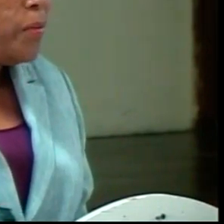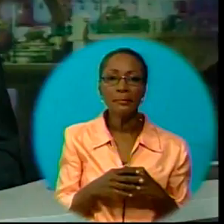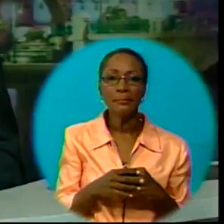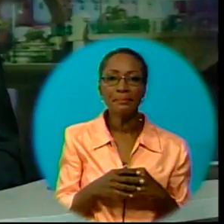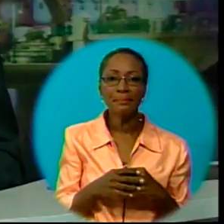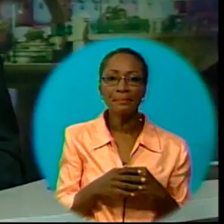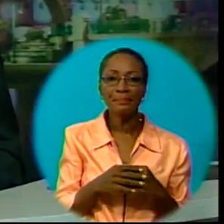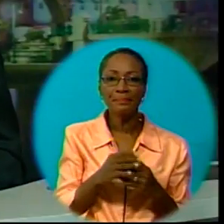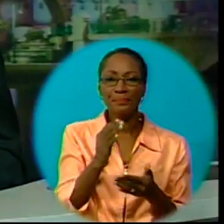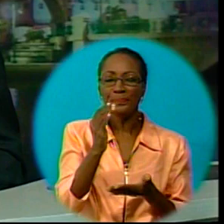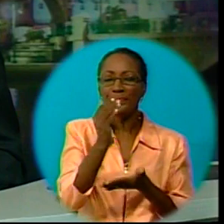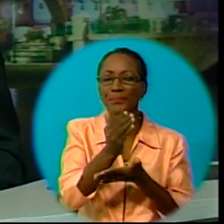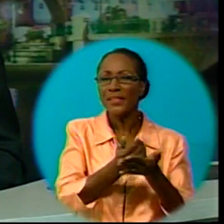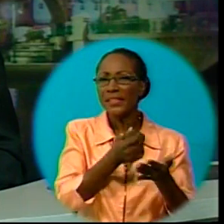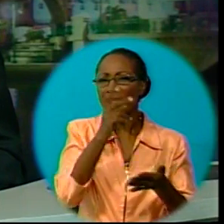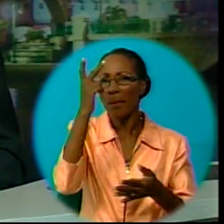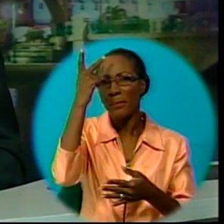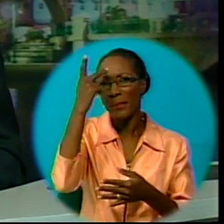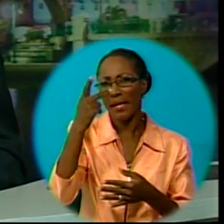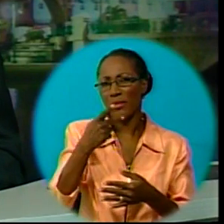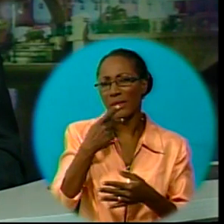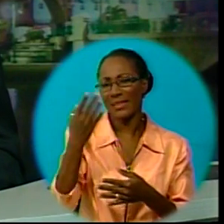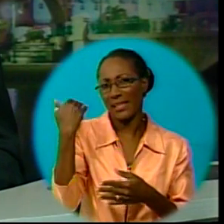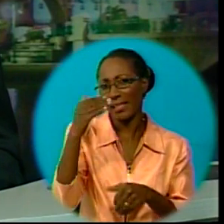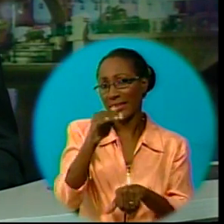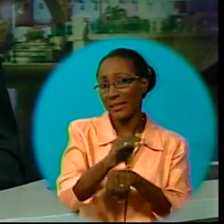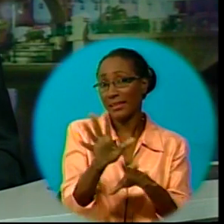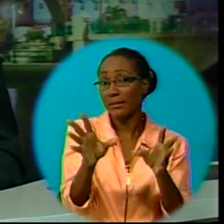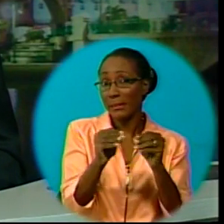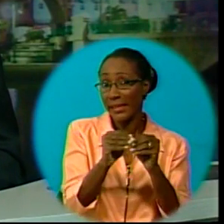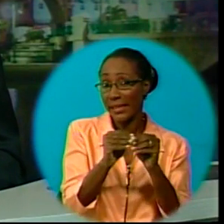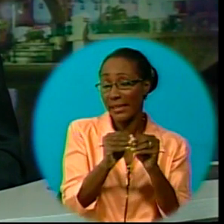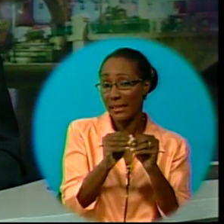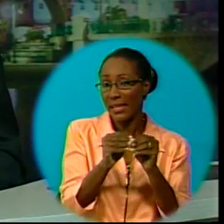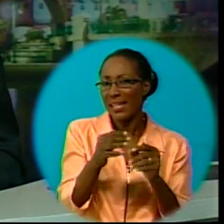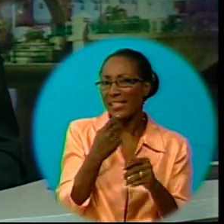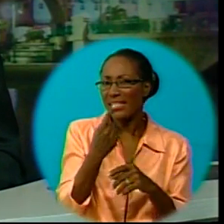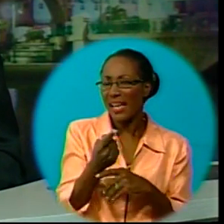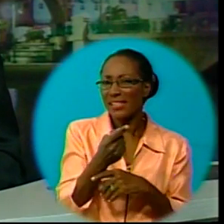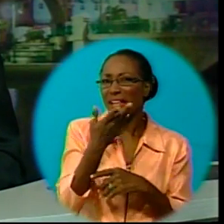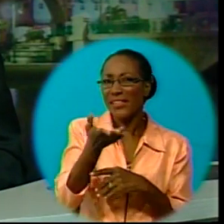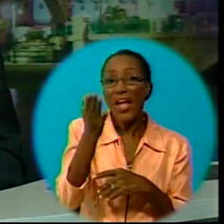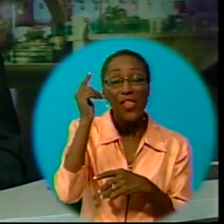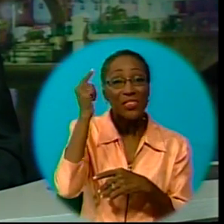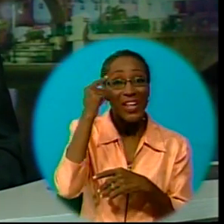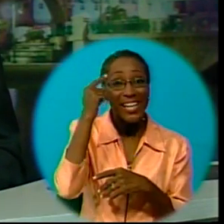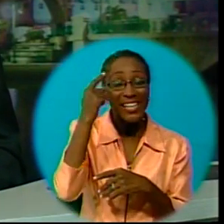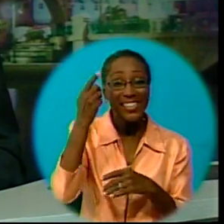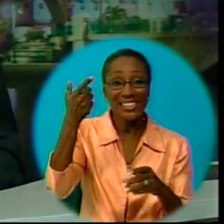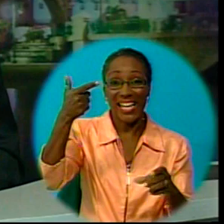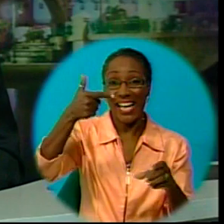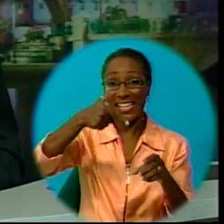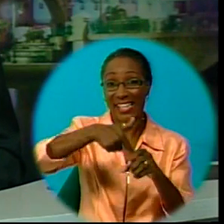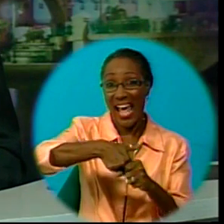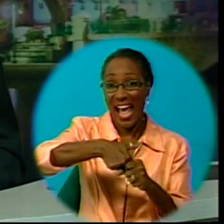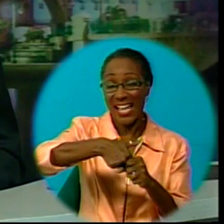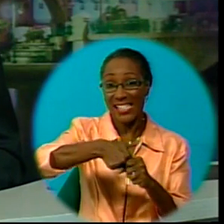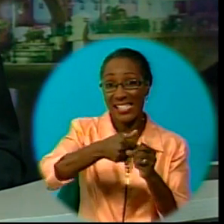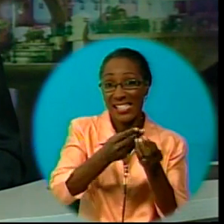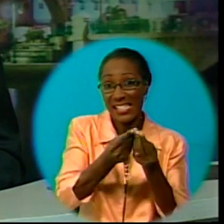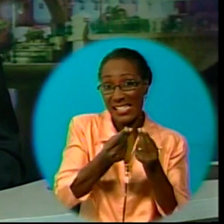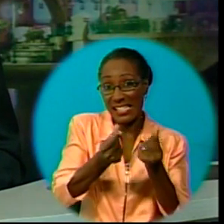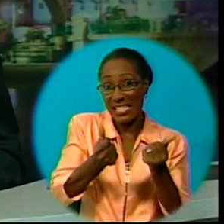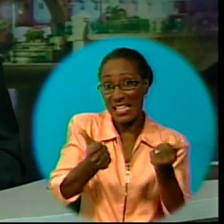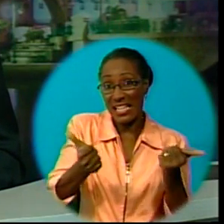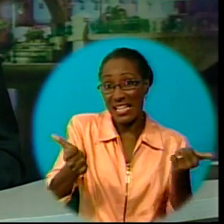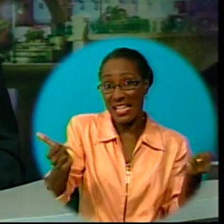up. Well, some of the parents at last night's meeting are convinced that a gas leak is causing the odor at the school and want